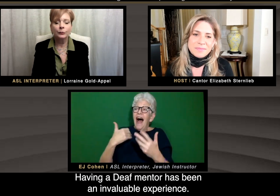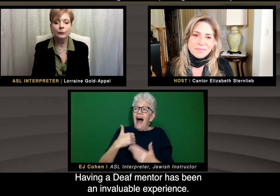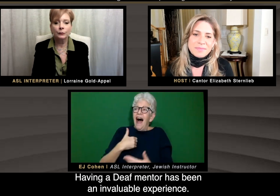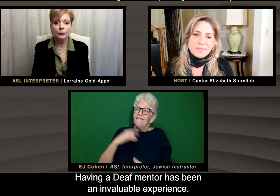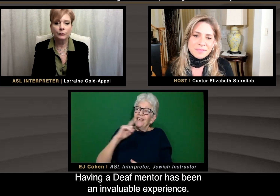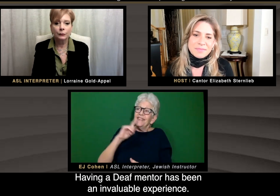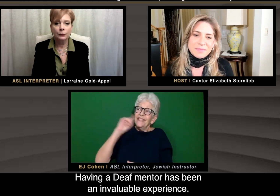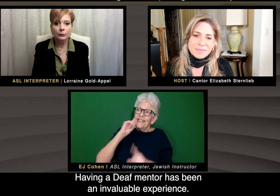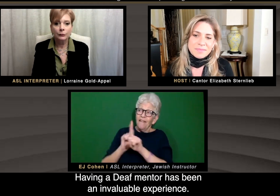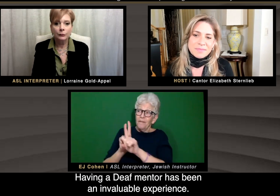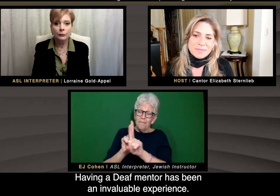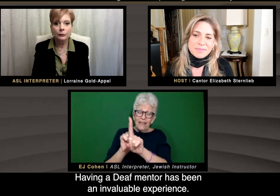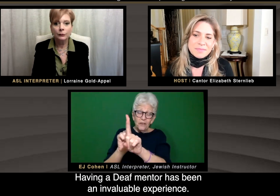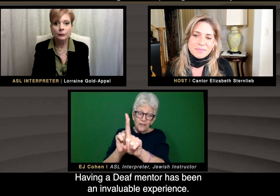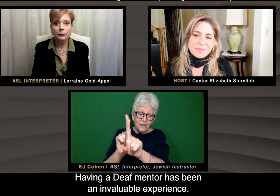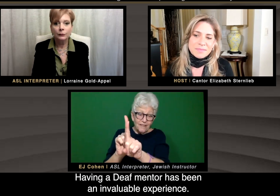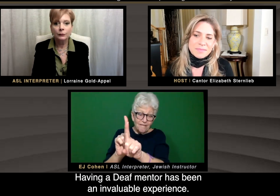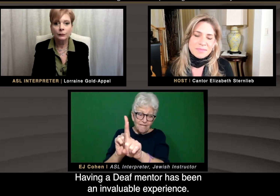experience.